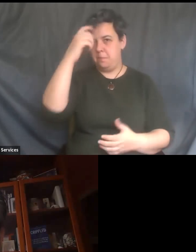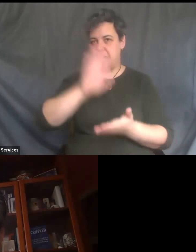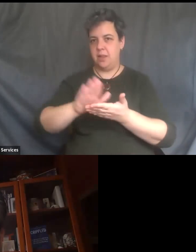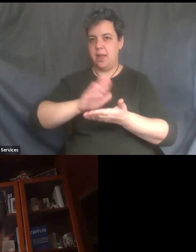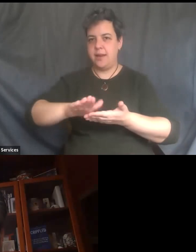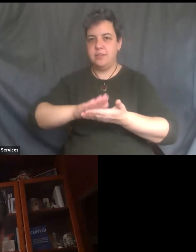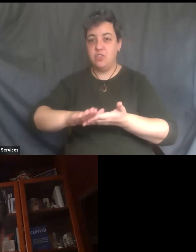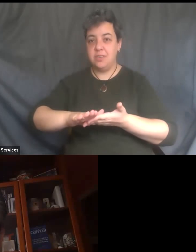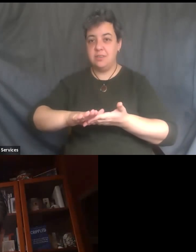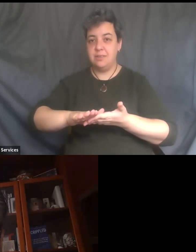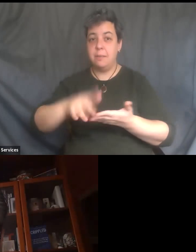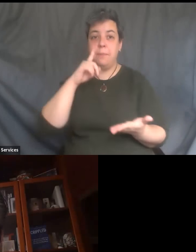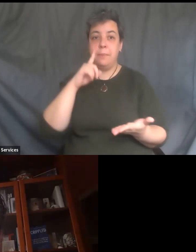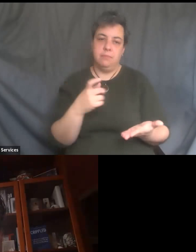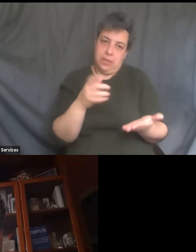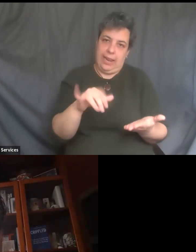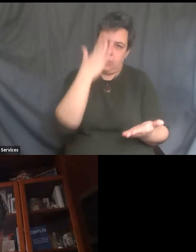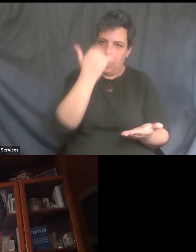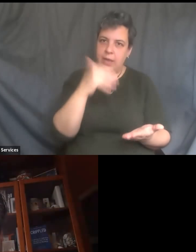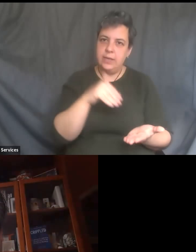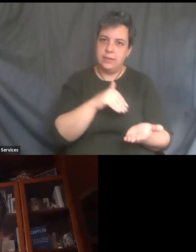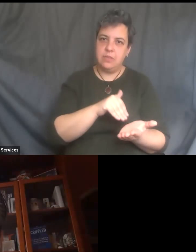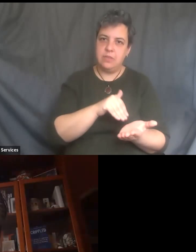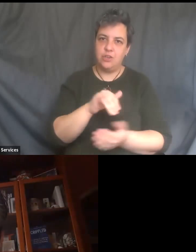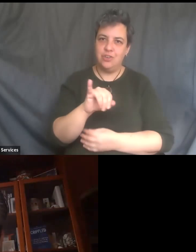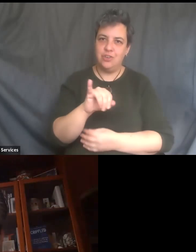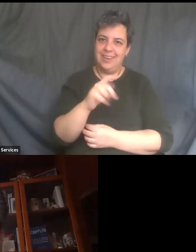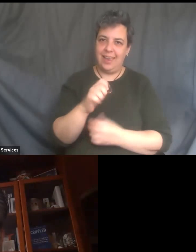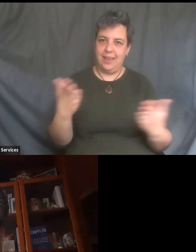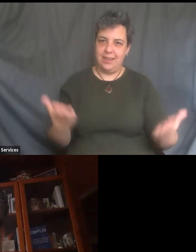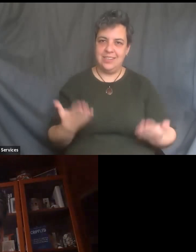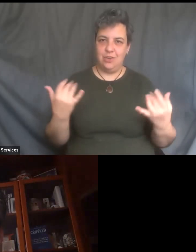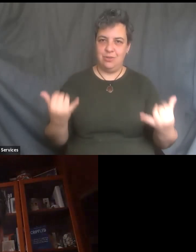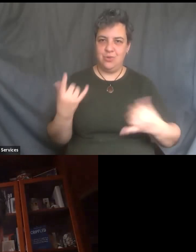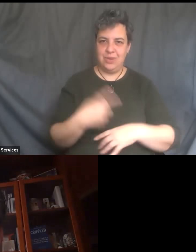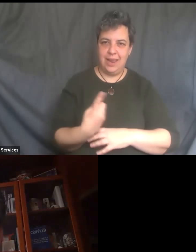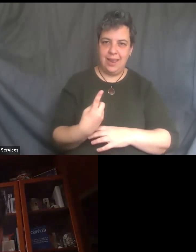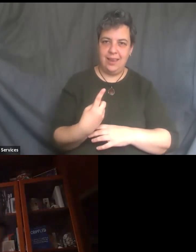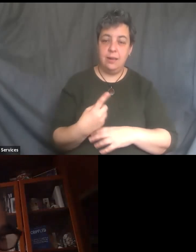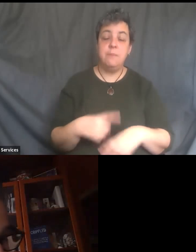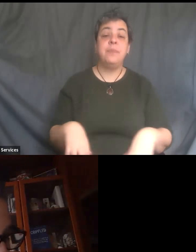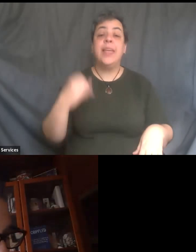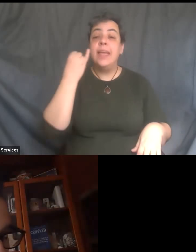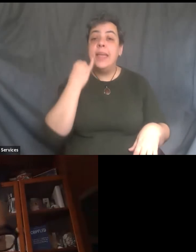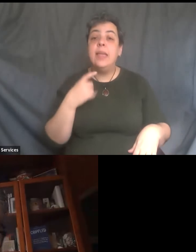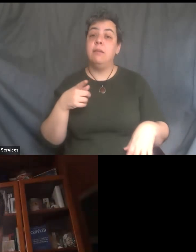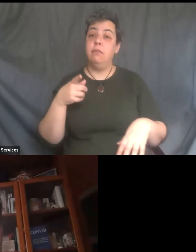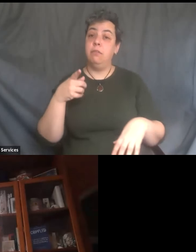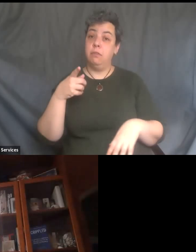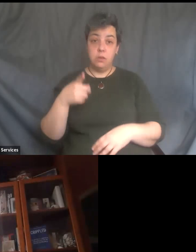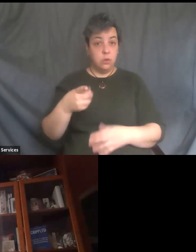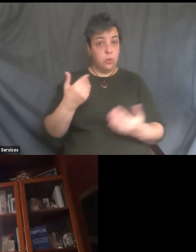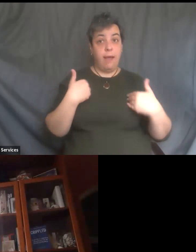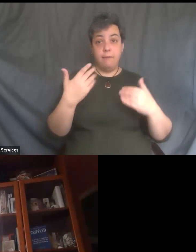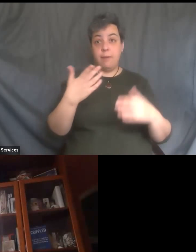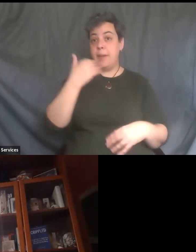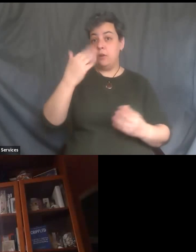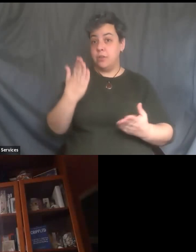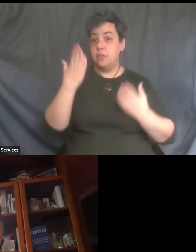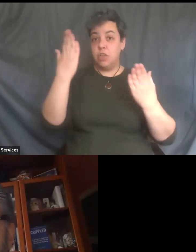that we get information out, if there's a better way for us to do it, please let us know. But we're doing it through our listservs, or social media, all of that